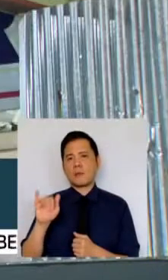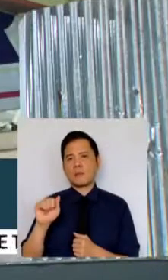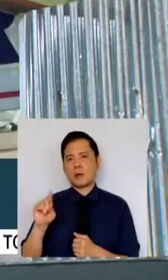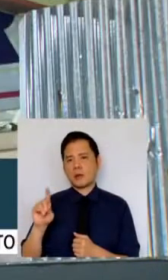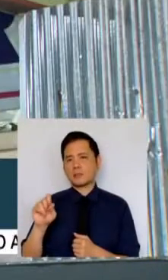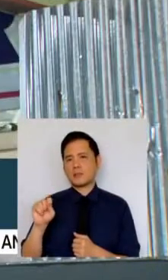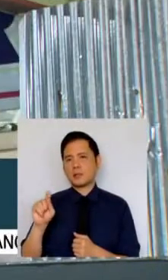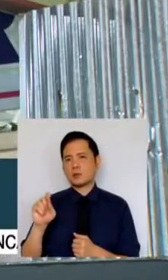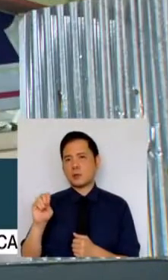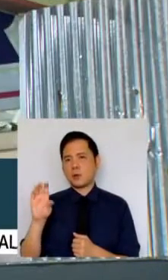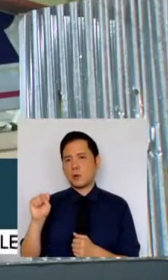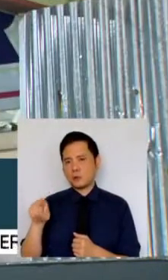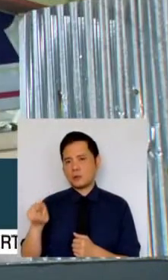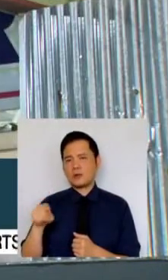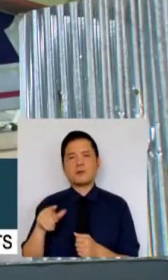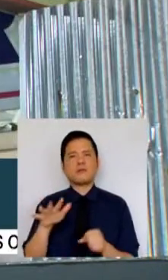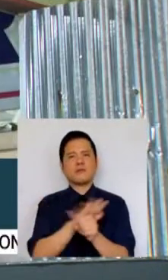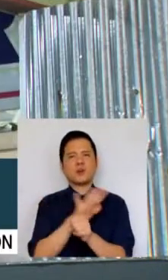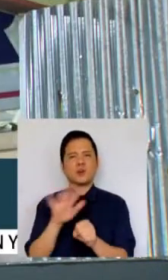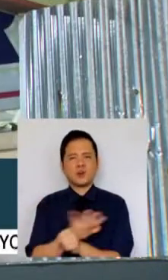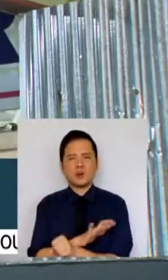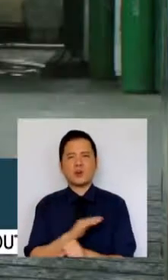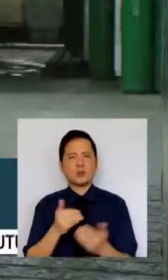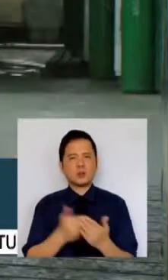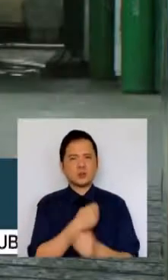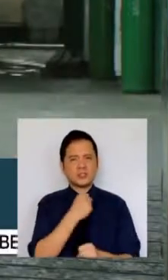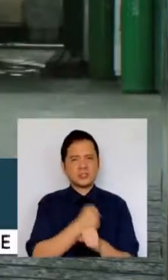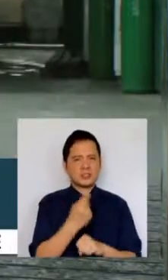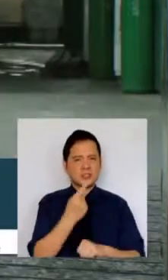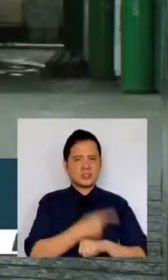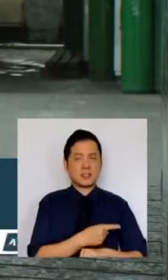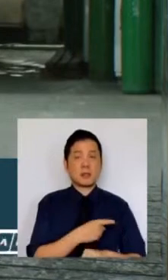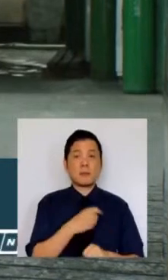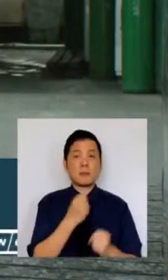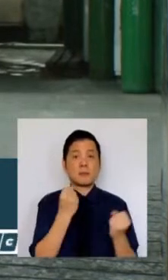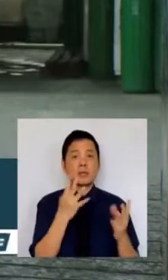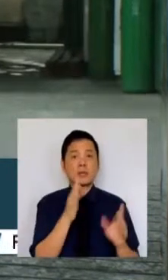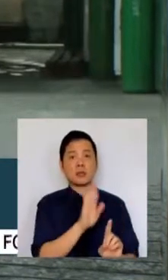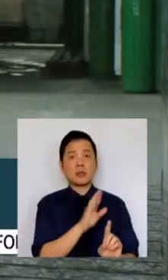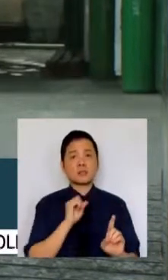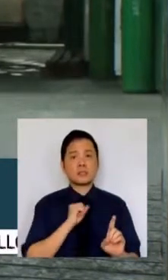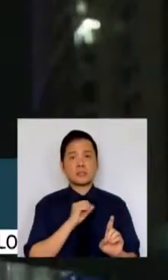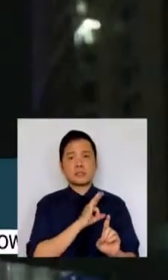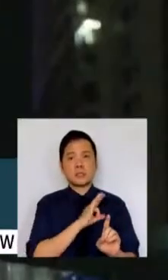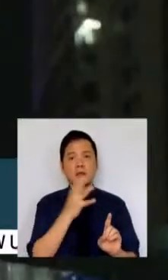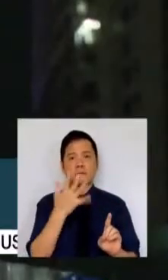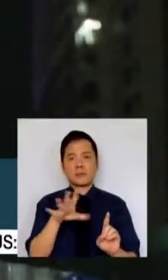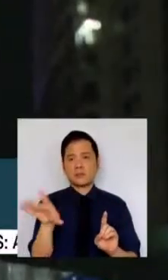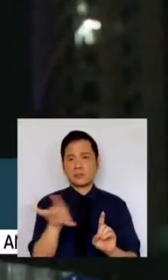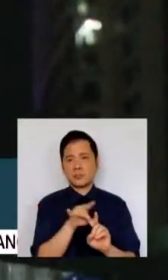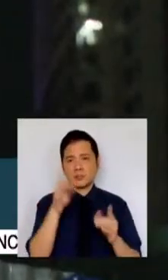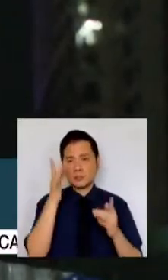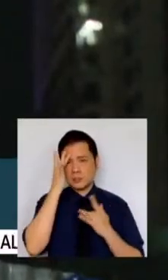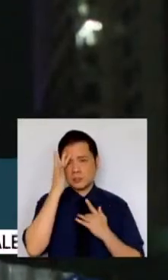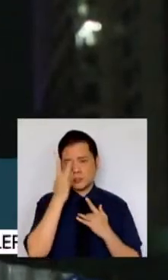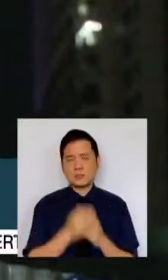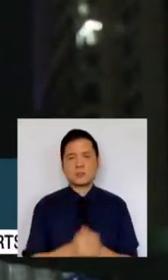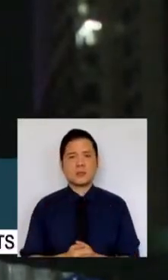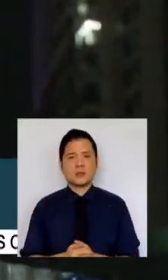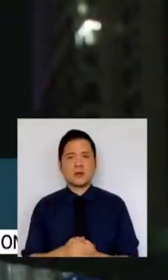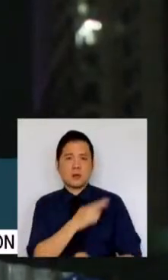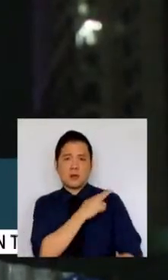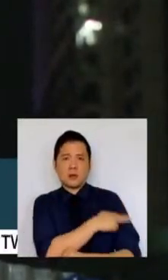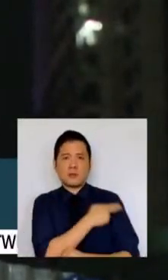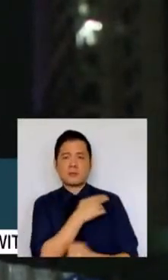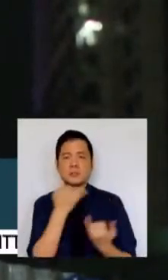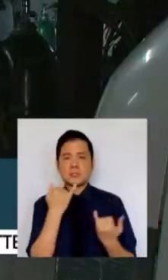capacity. On New Year's Day, many of its personnel also contracted the disease. The hospital says it has to decongest first and address